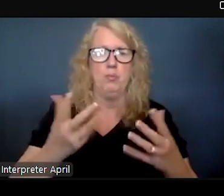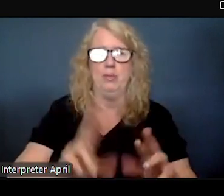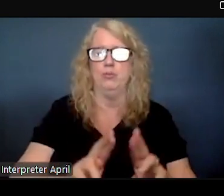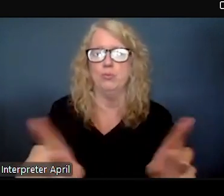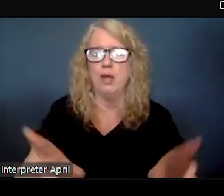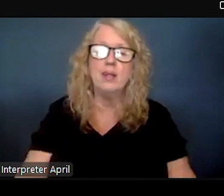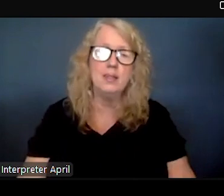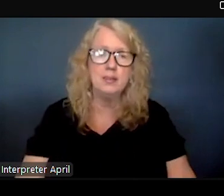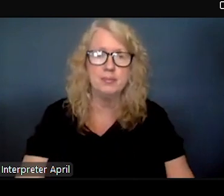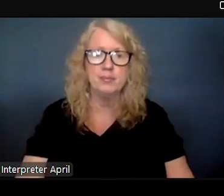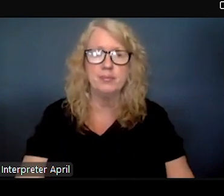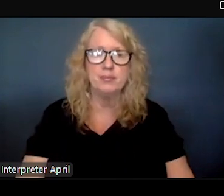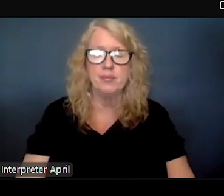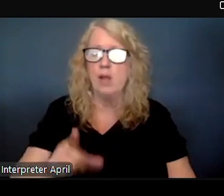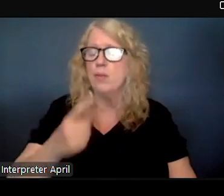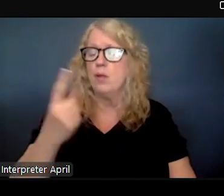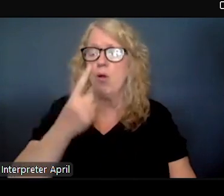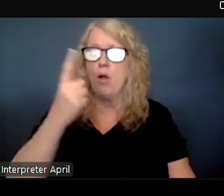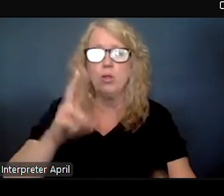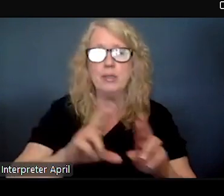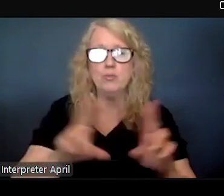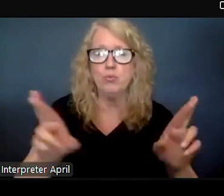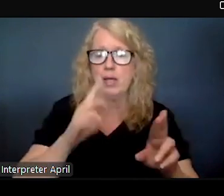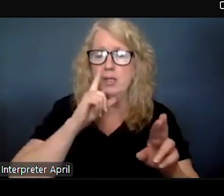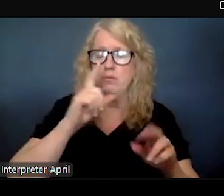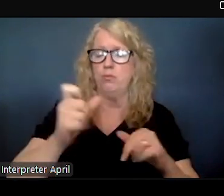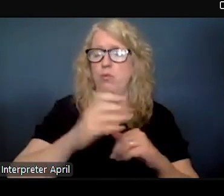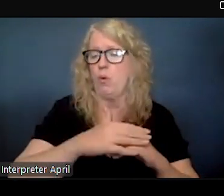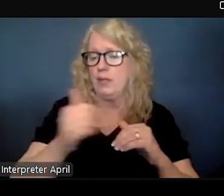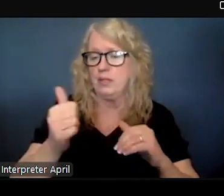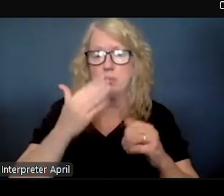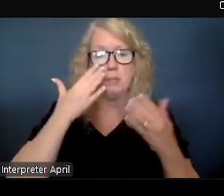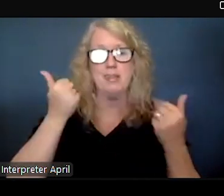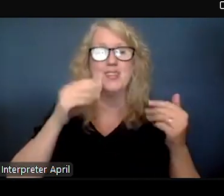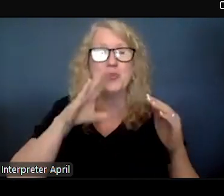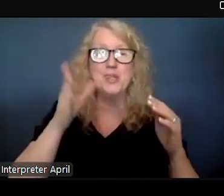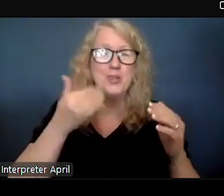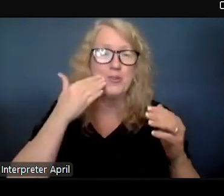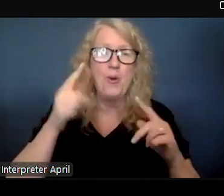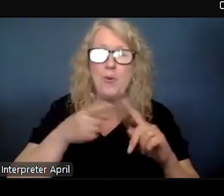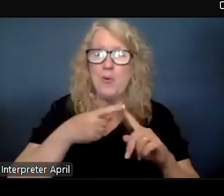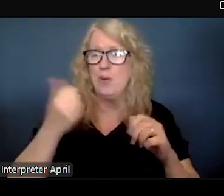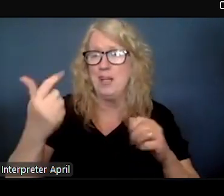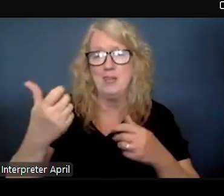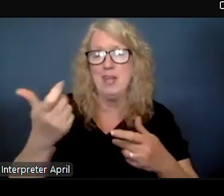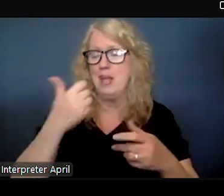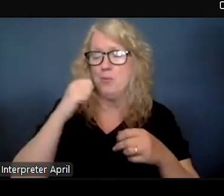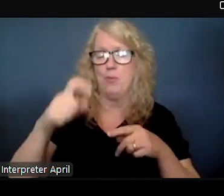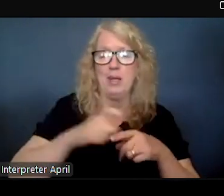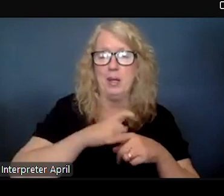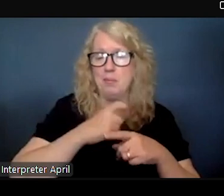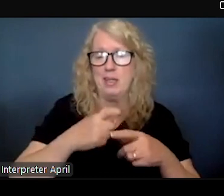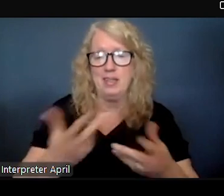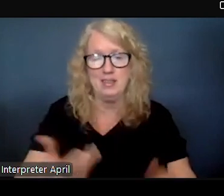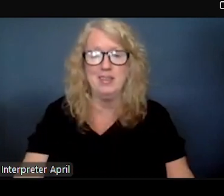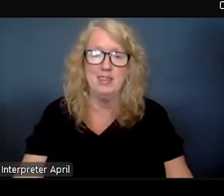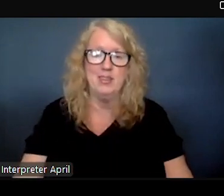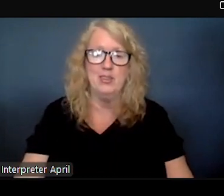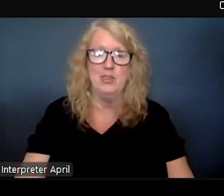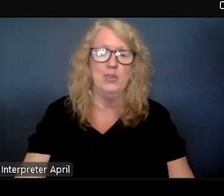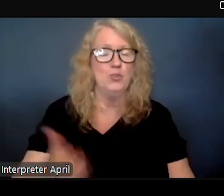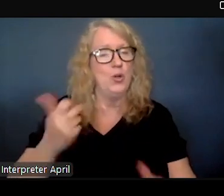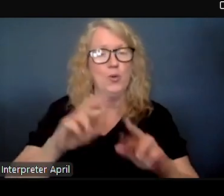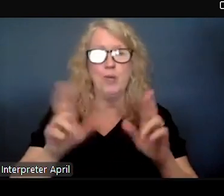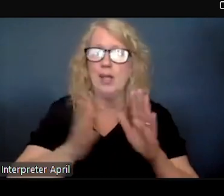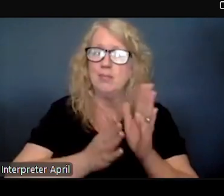hand. They're always ready for the dispatch because we never know when a dispatch is going to come in. So our motto is out the